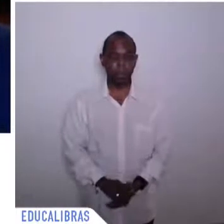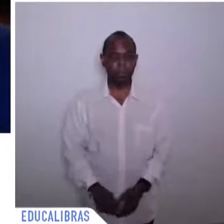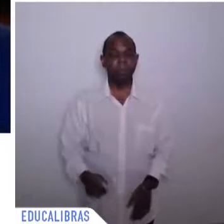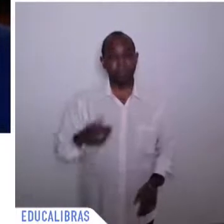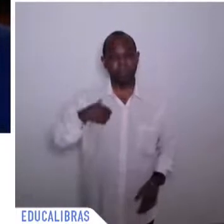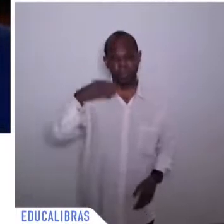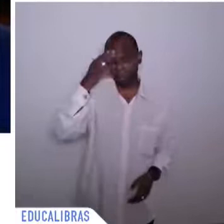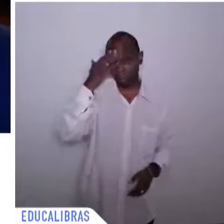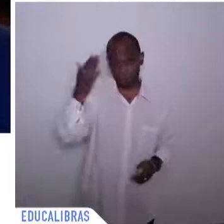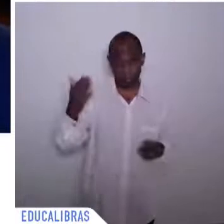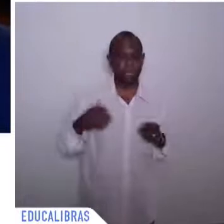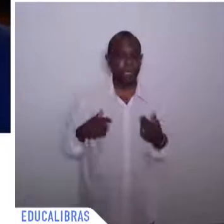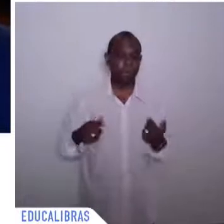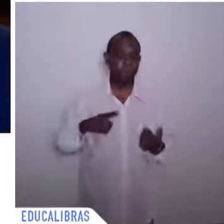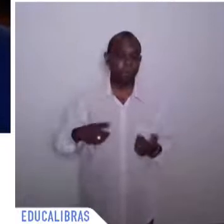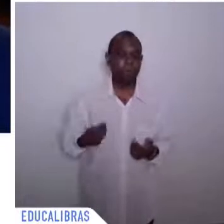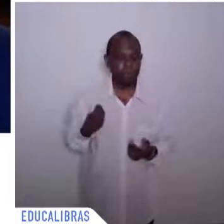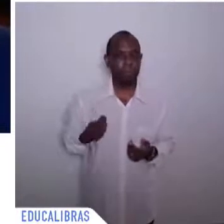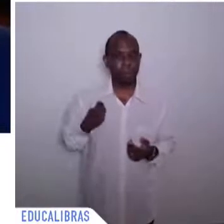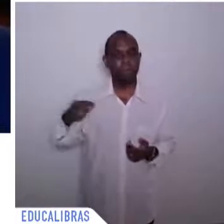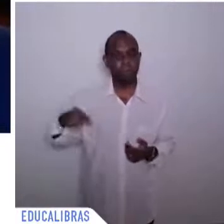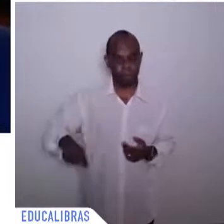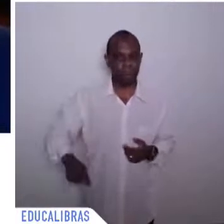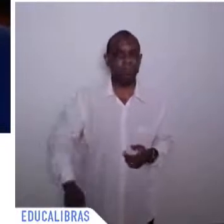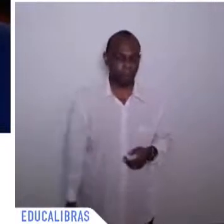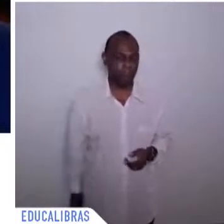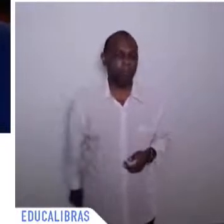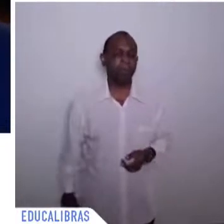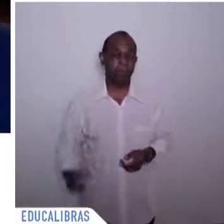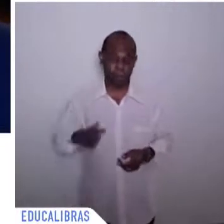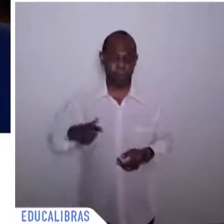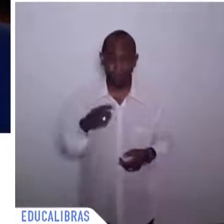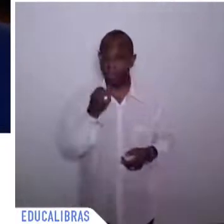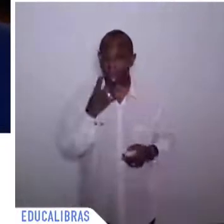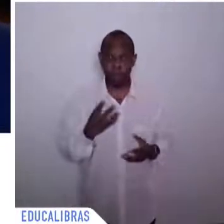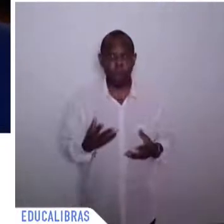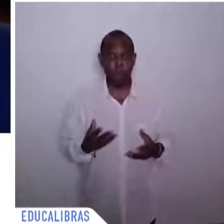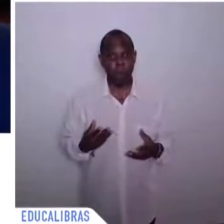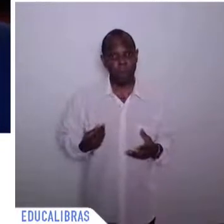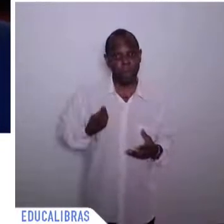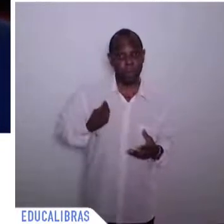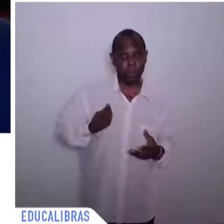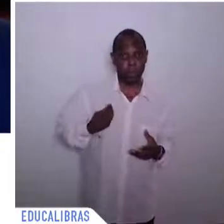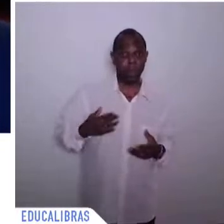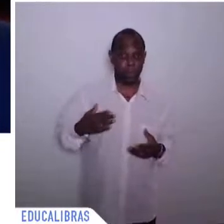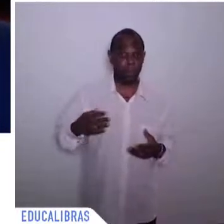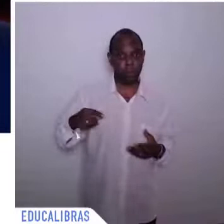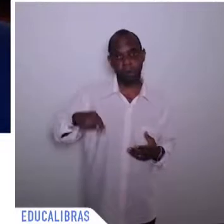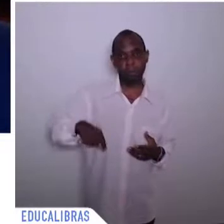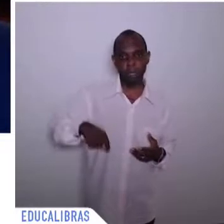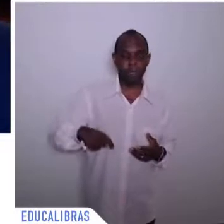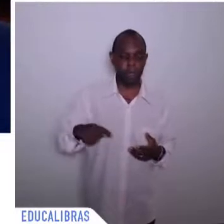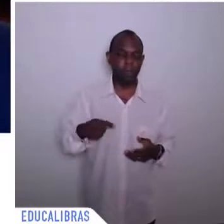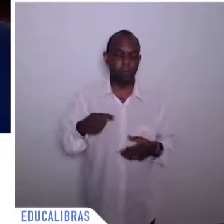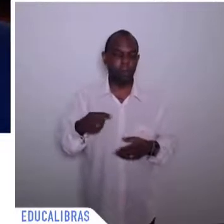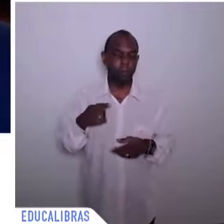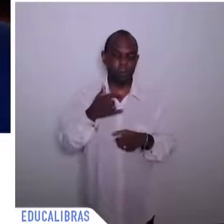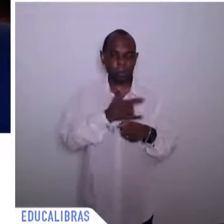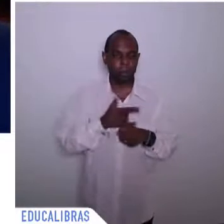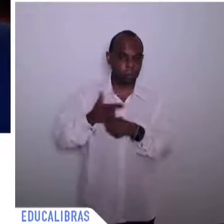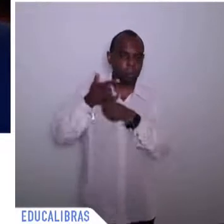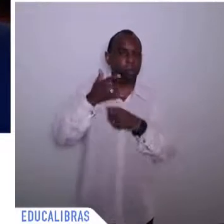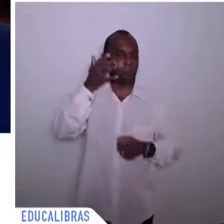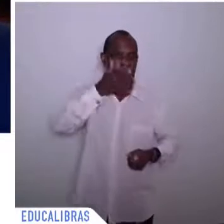Well, thank you, Felipe. I'd like to start by thanking for including me in this event. It's a pleasure to be here.